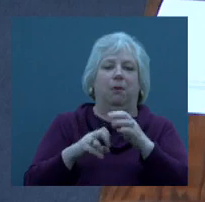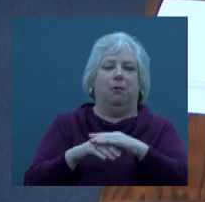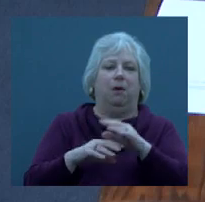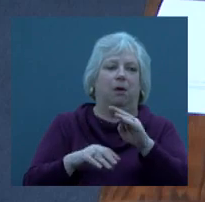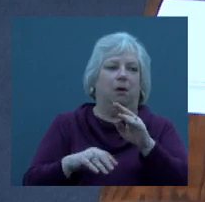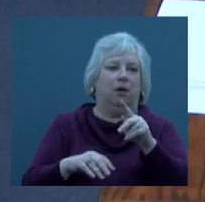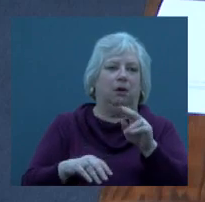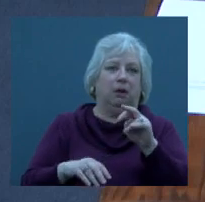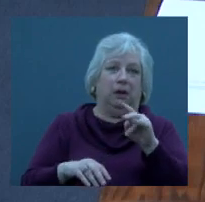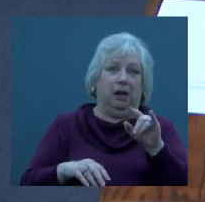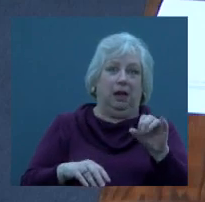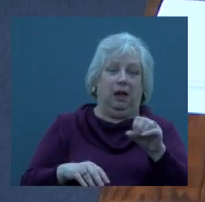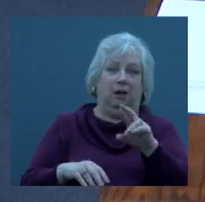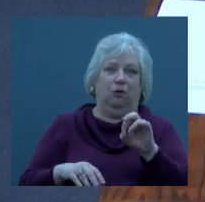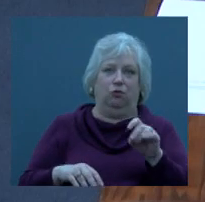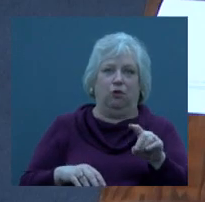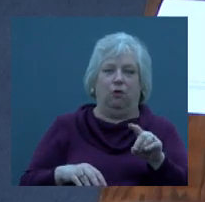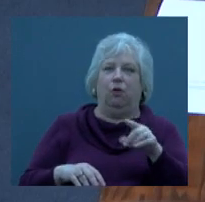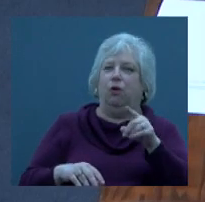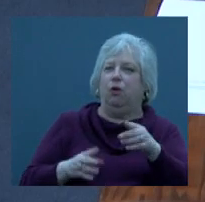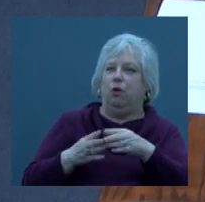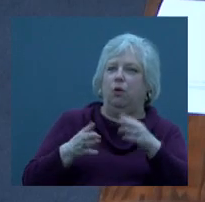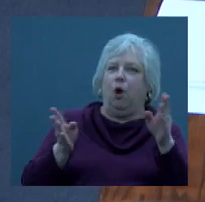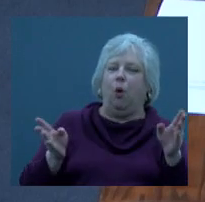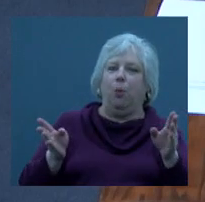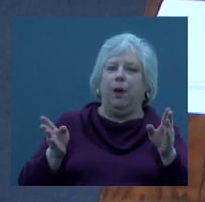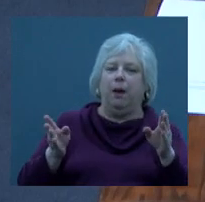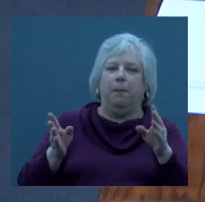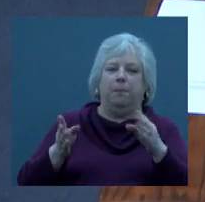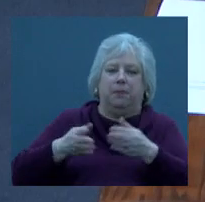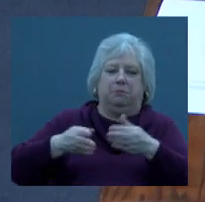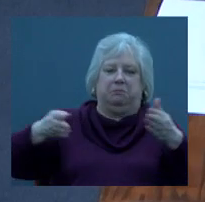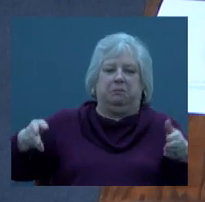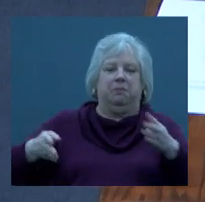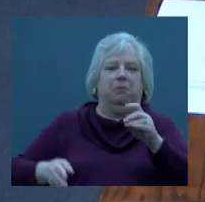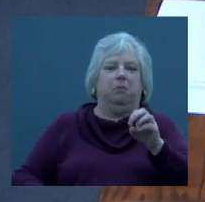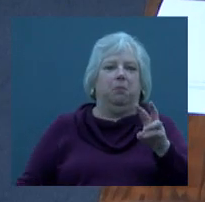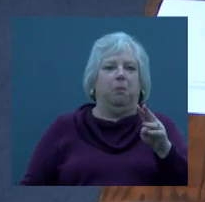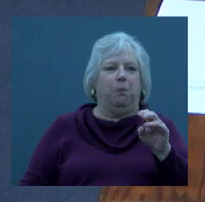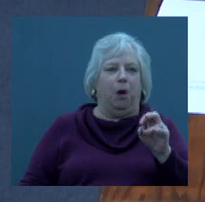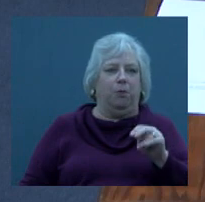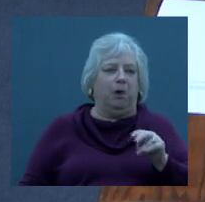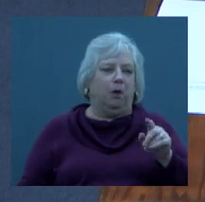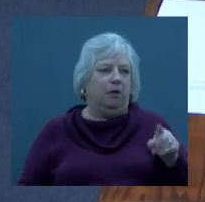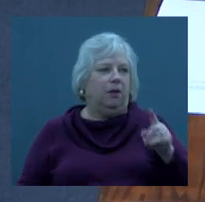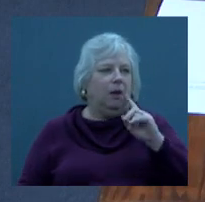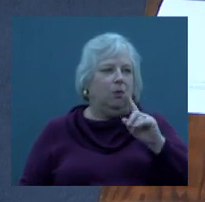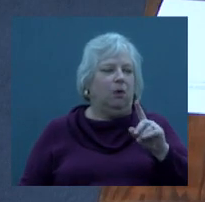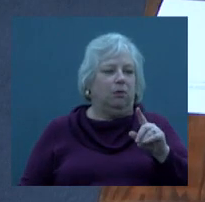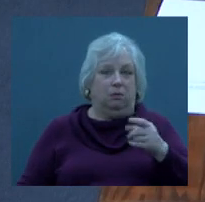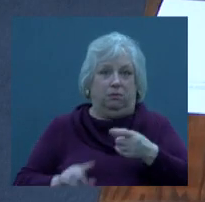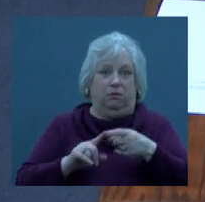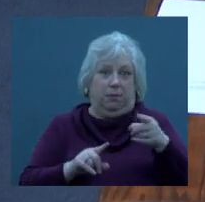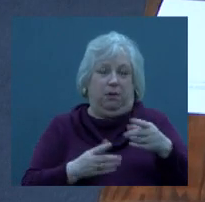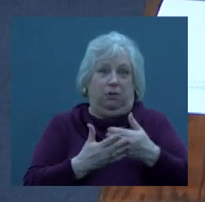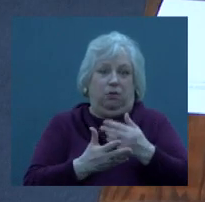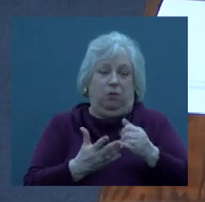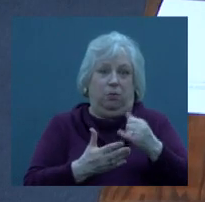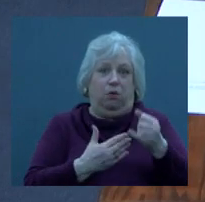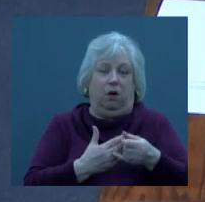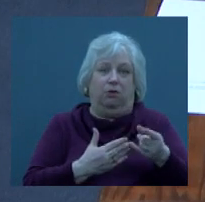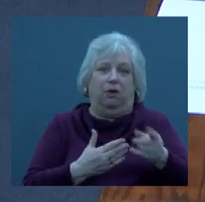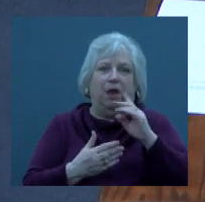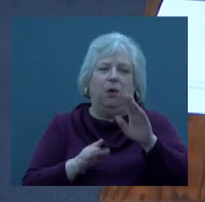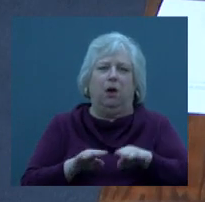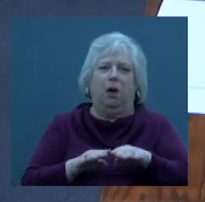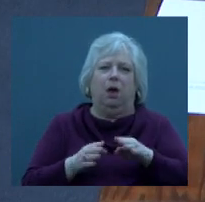Road. You open up Bowman, they're going to open up, out of this new project here,